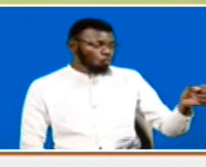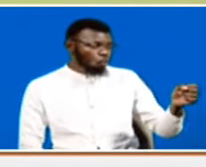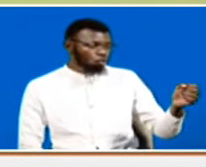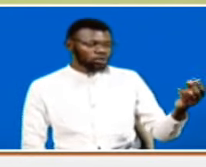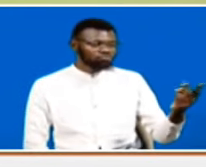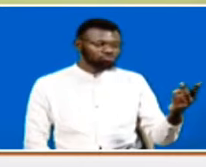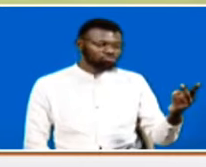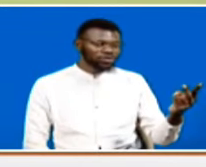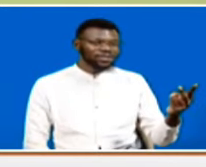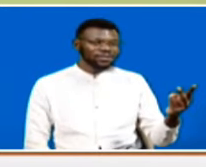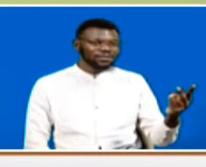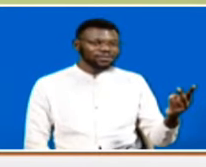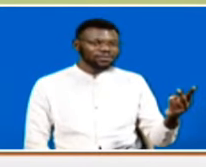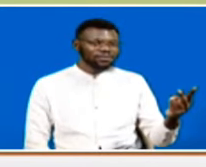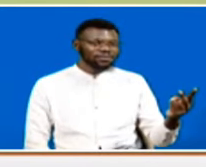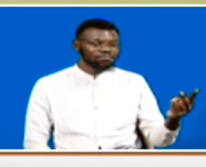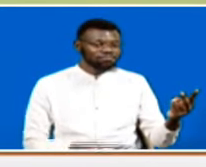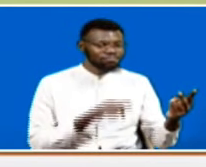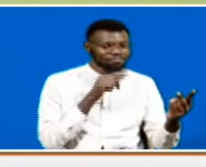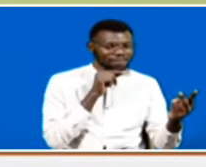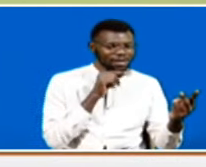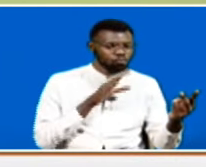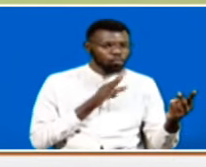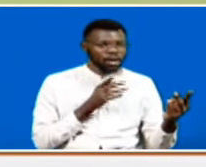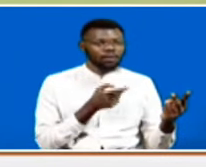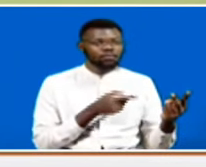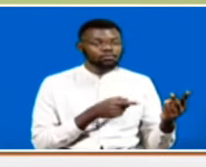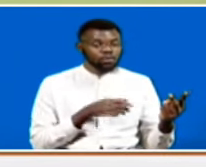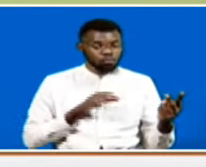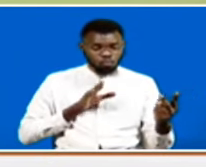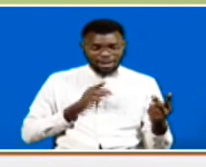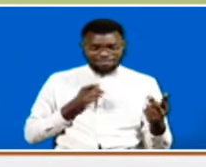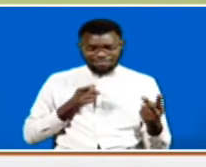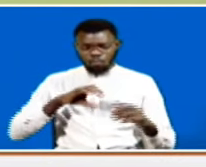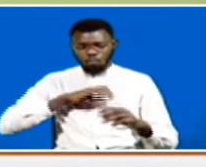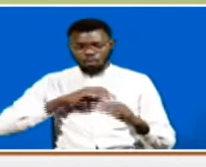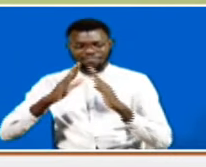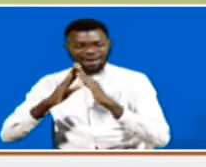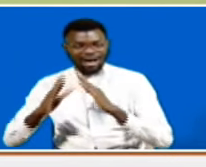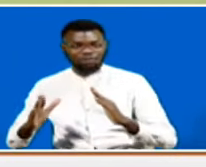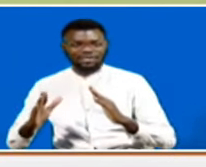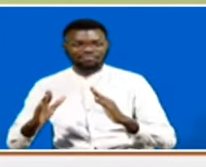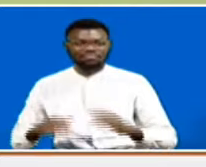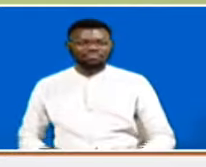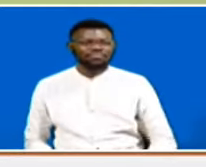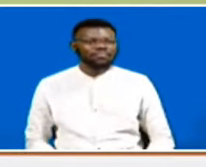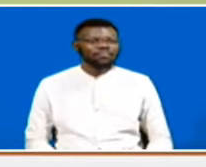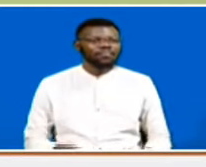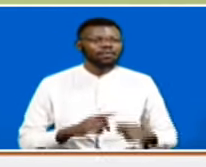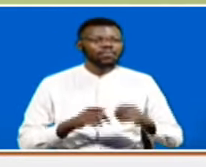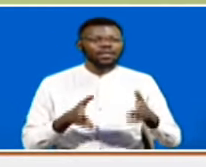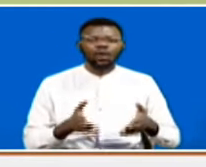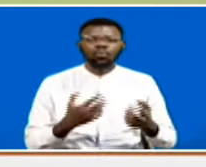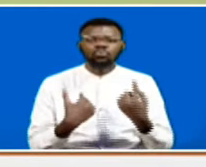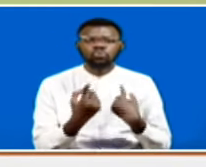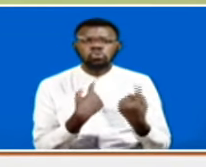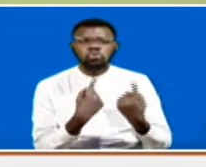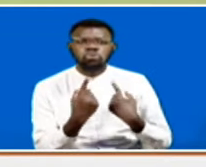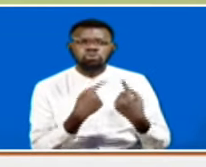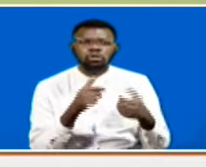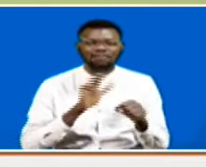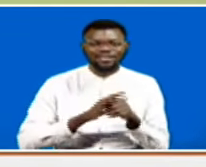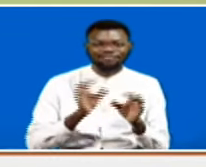suspects, a man and a lady. The lady is the owner of the house. So I don't want to talk much about that